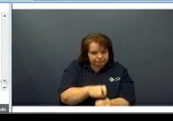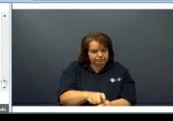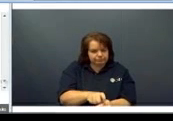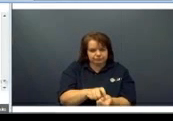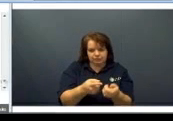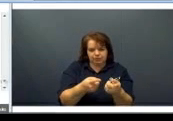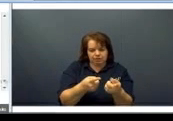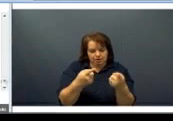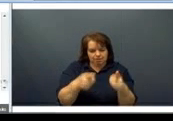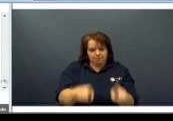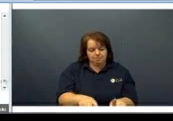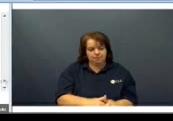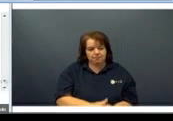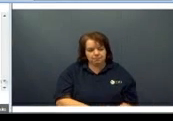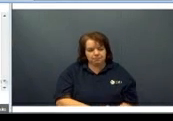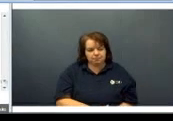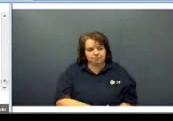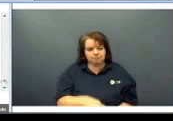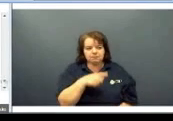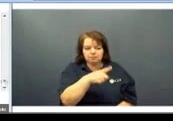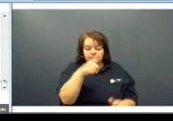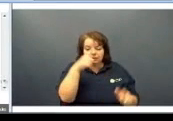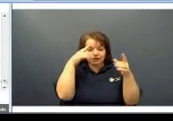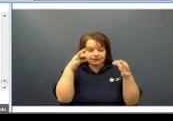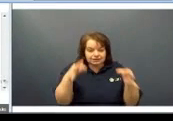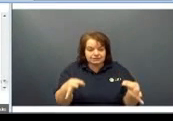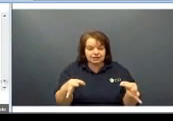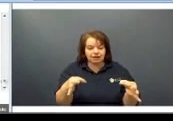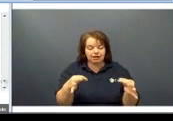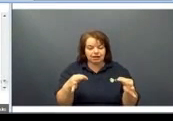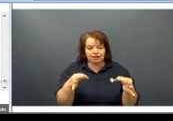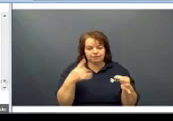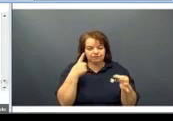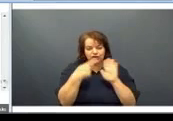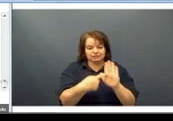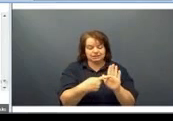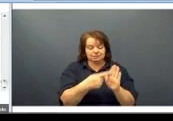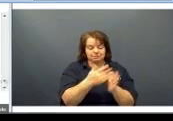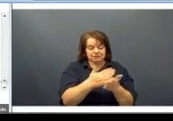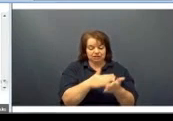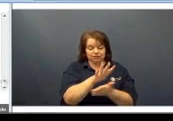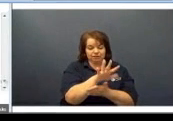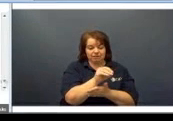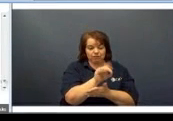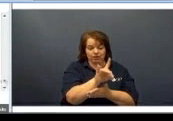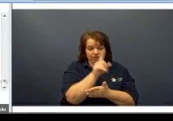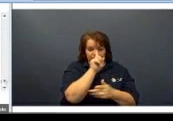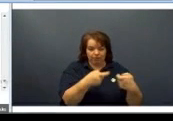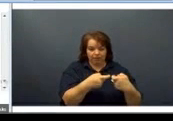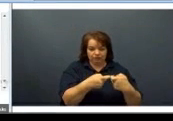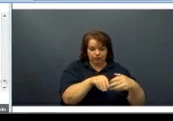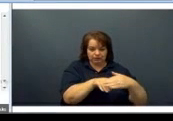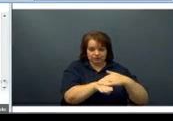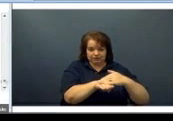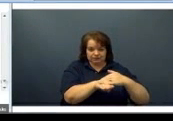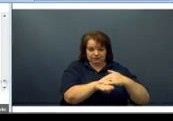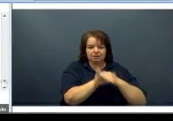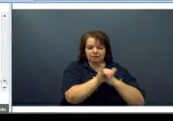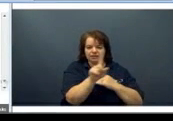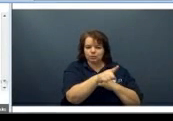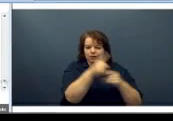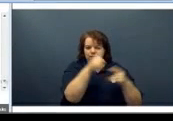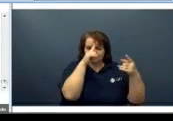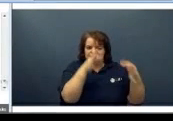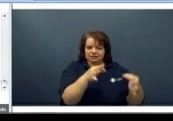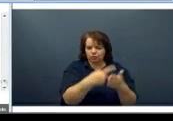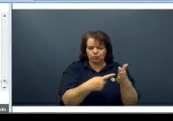the standards come into play. This is where they decide, in for example, Section 508 for